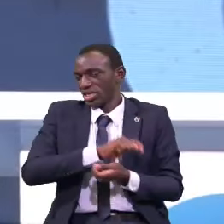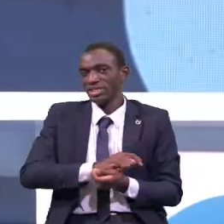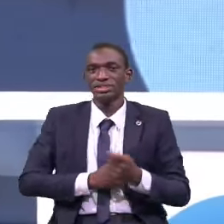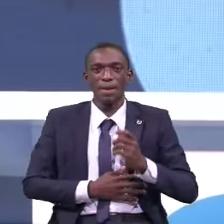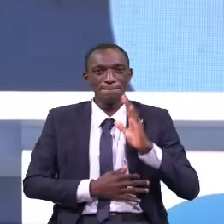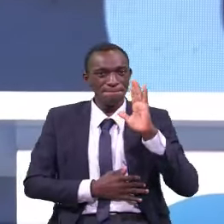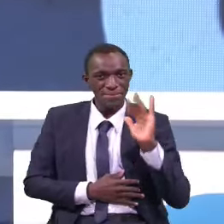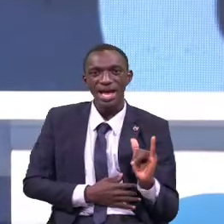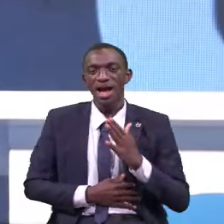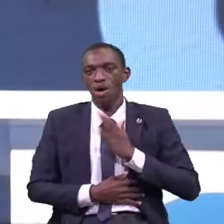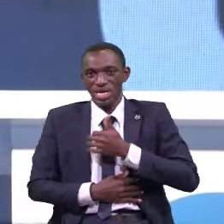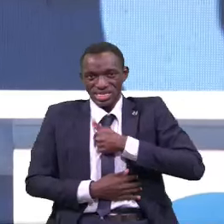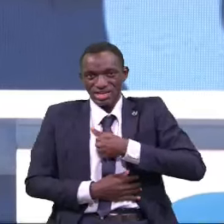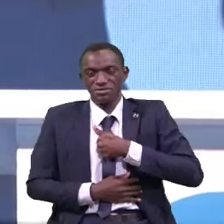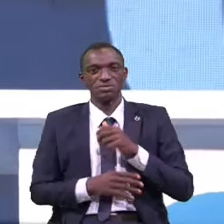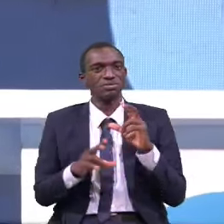ourselves.